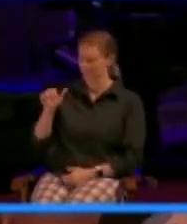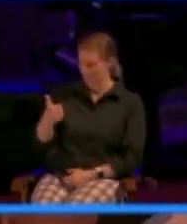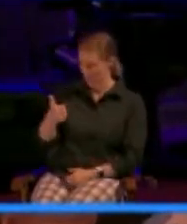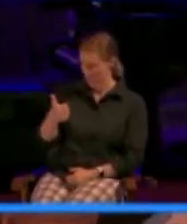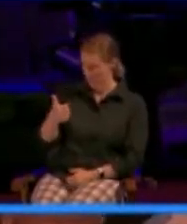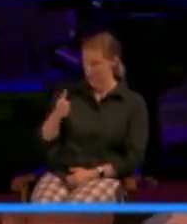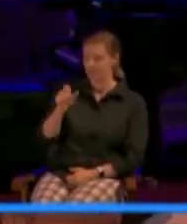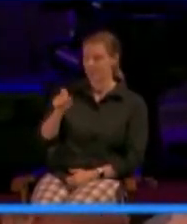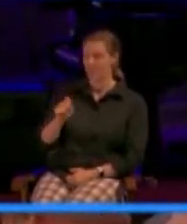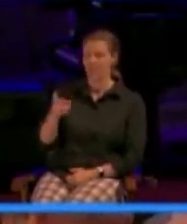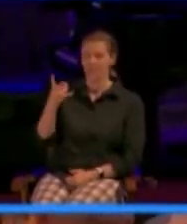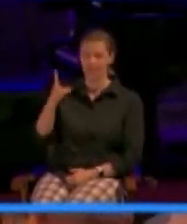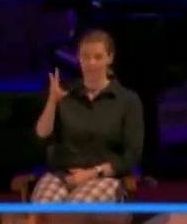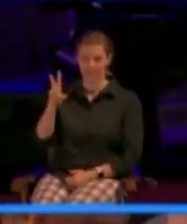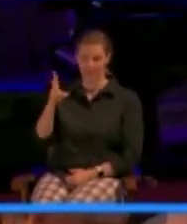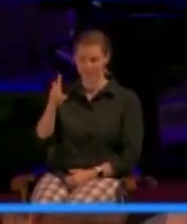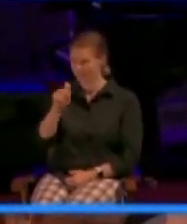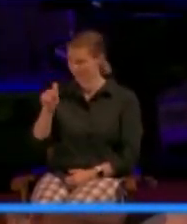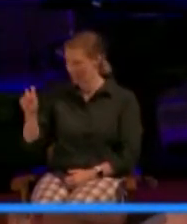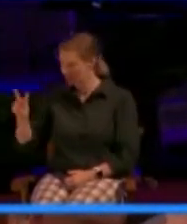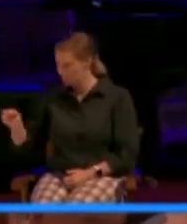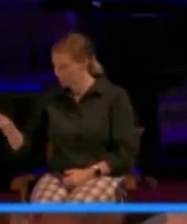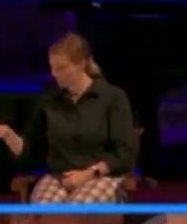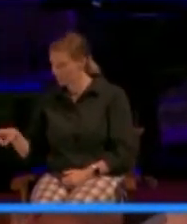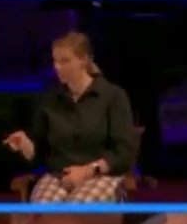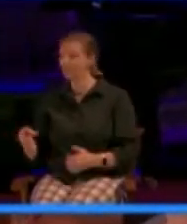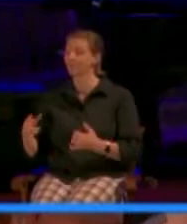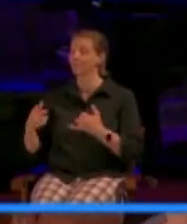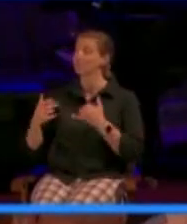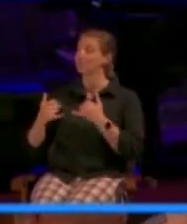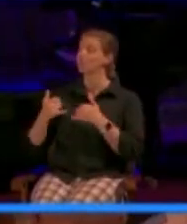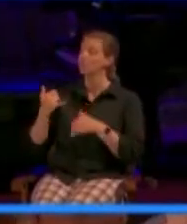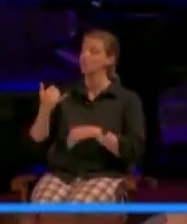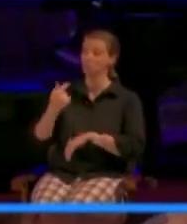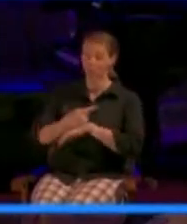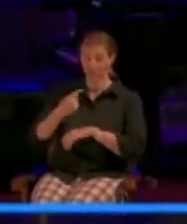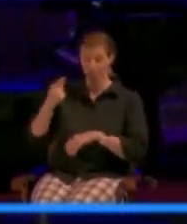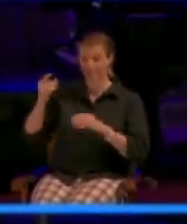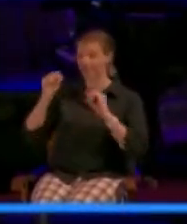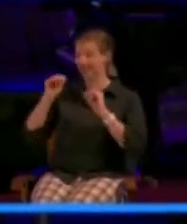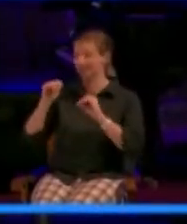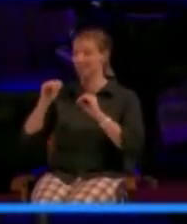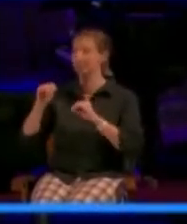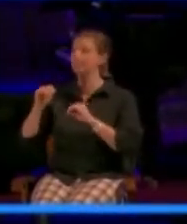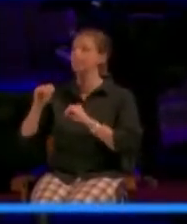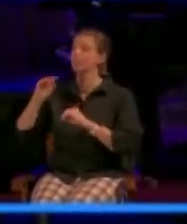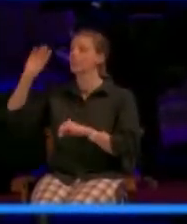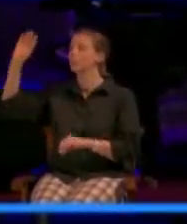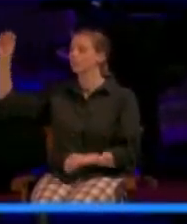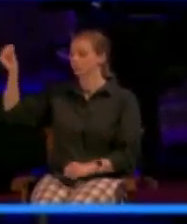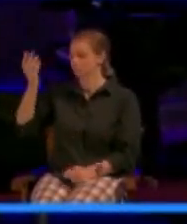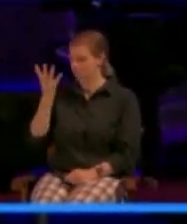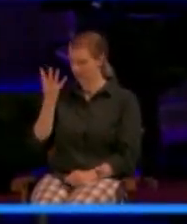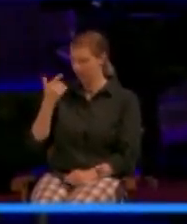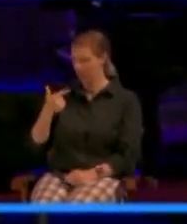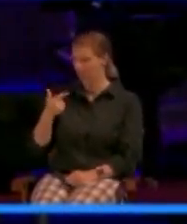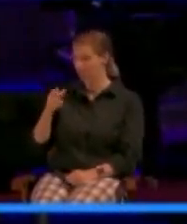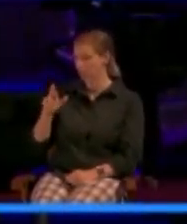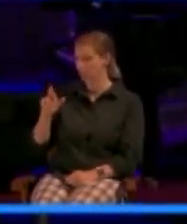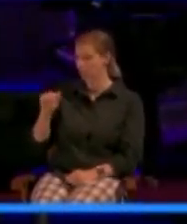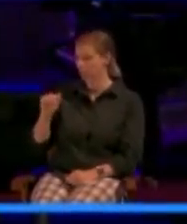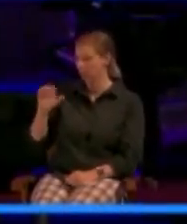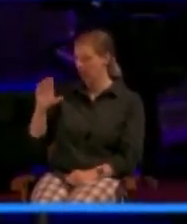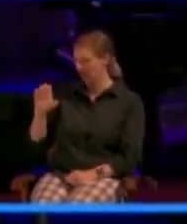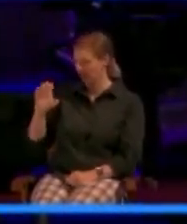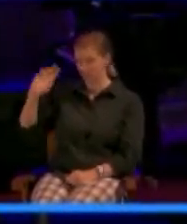in just a moment. I want to preach on grace that's free but never cheap, and I want to state the point of the message from the very beginning.